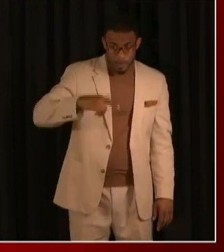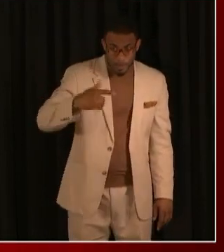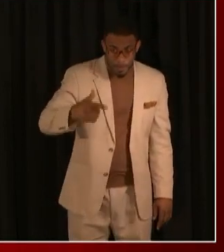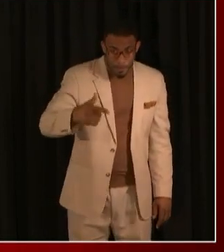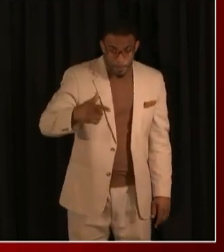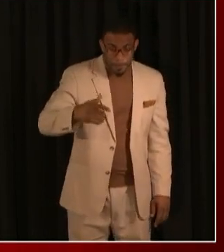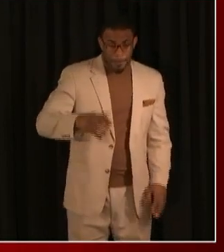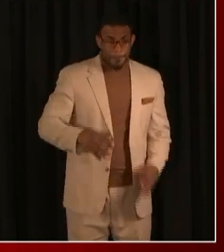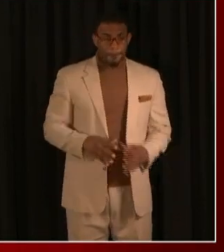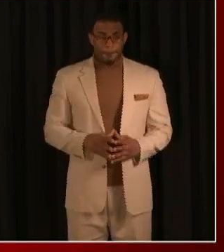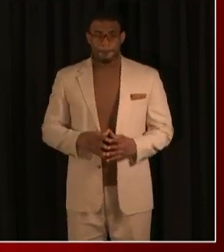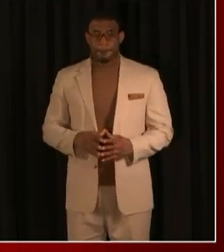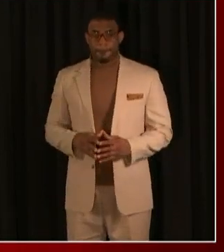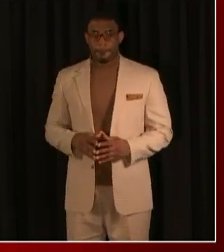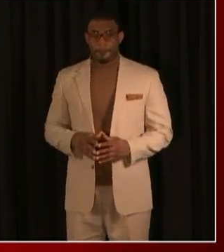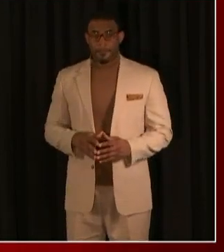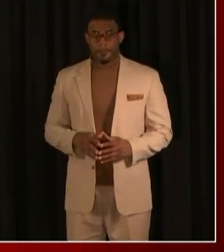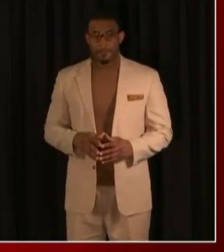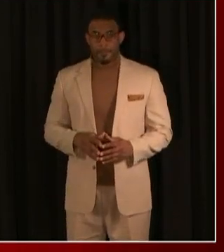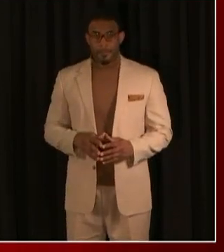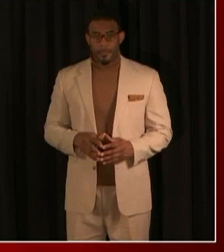unmuted.